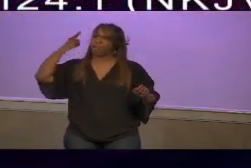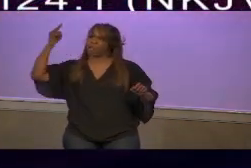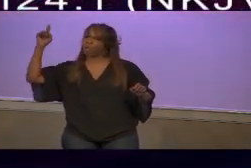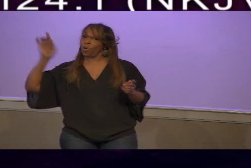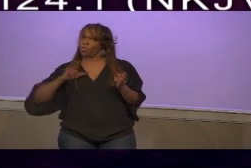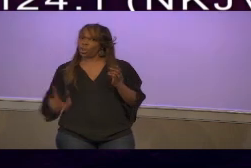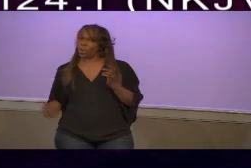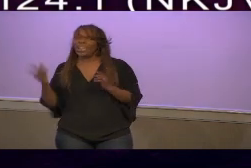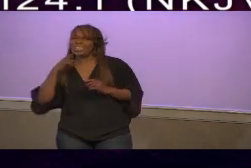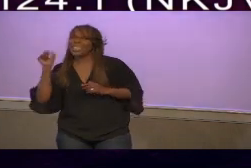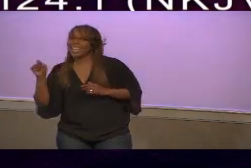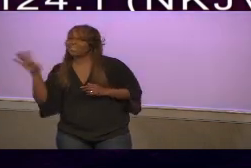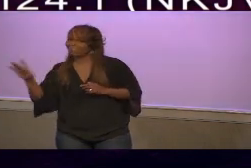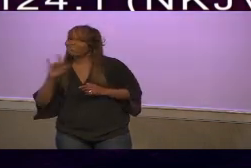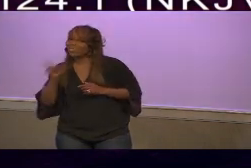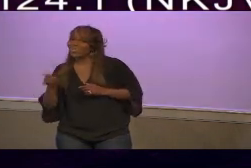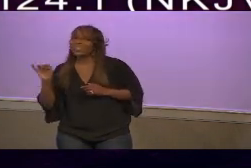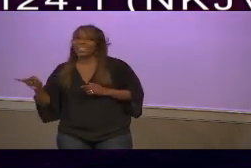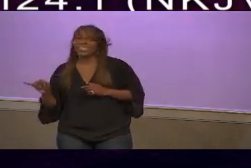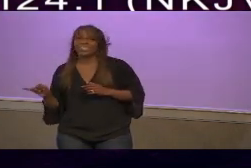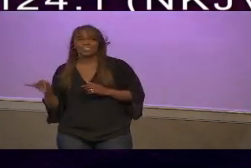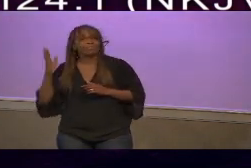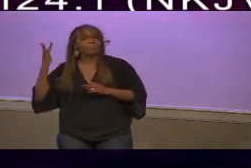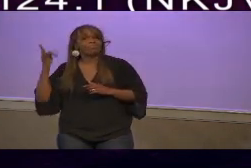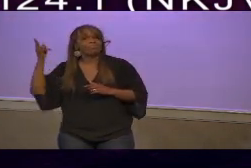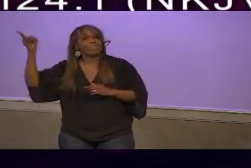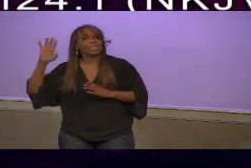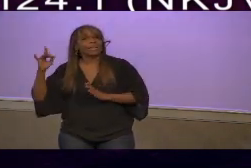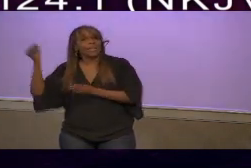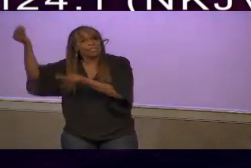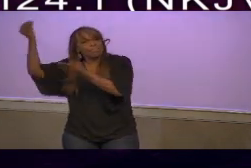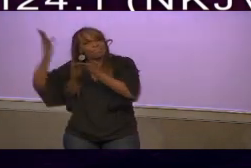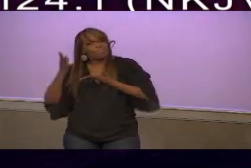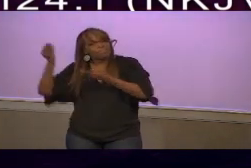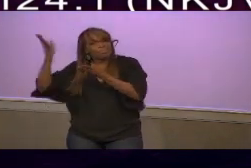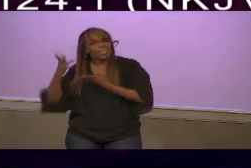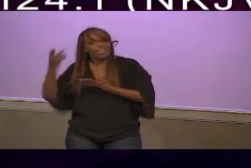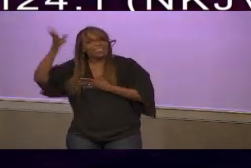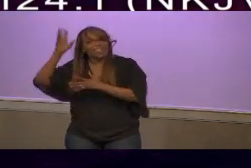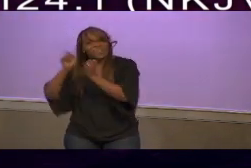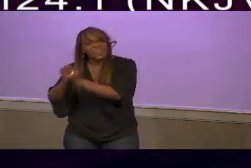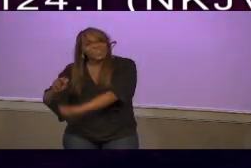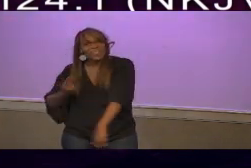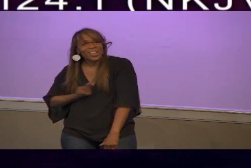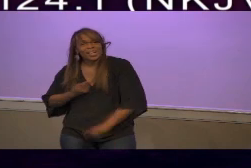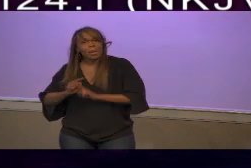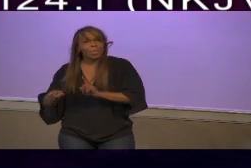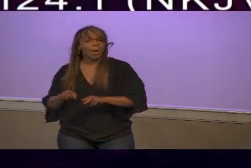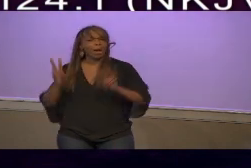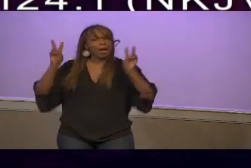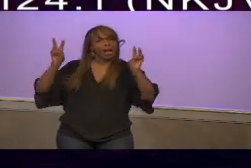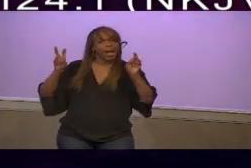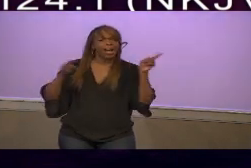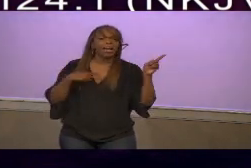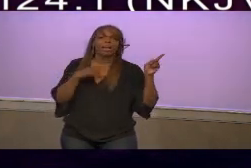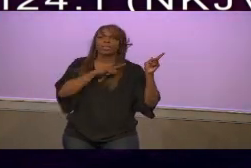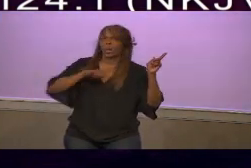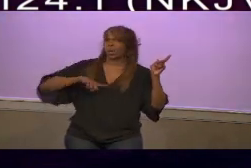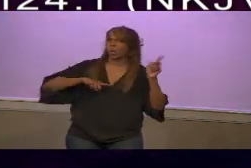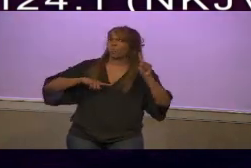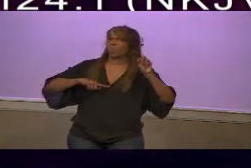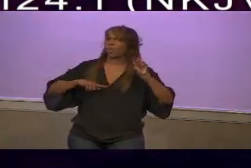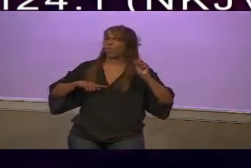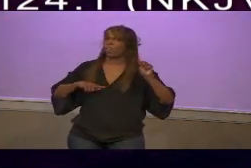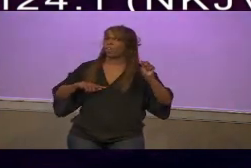was on our side. Yes, that's true. Because that shows us that he's with us. But when it says,